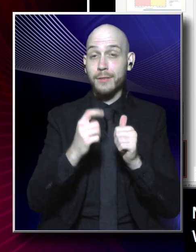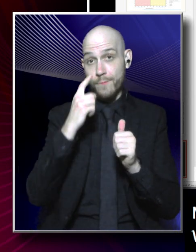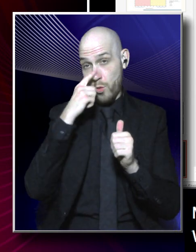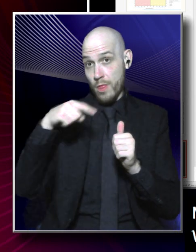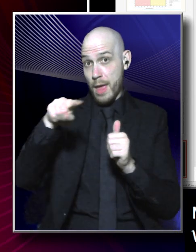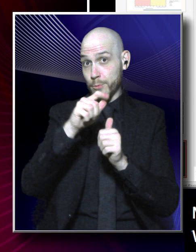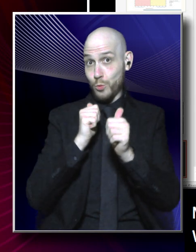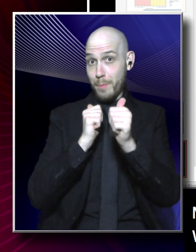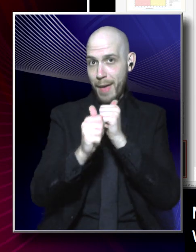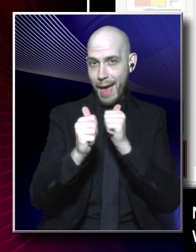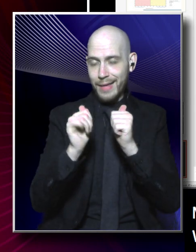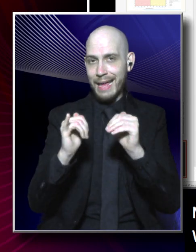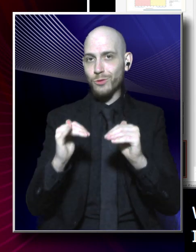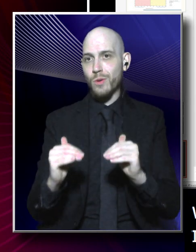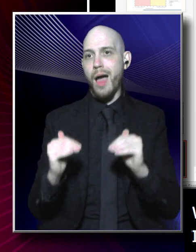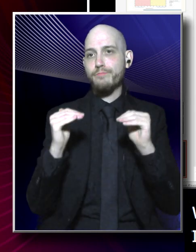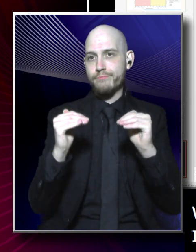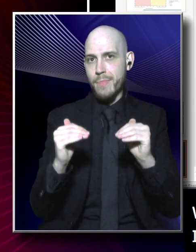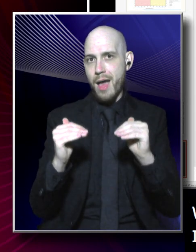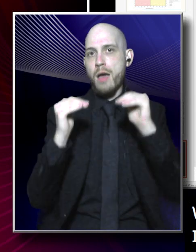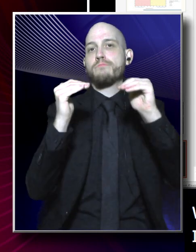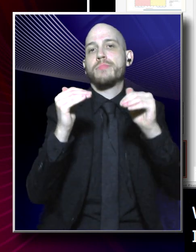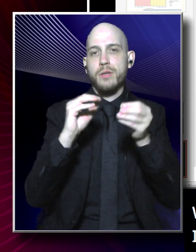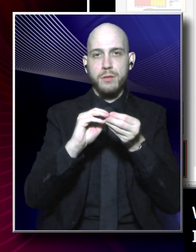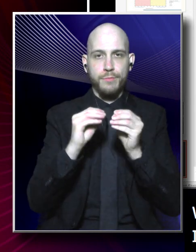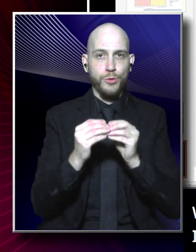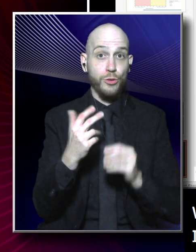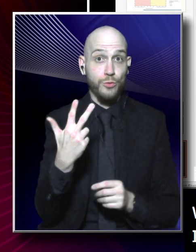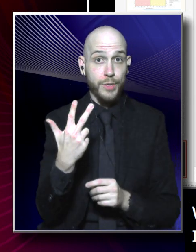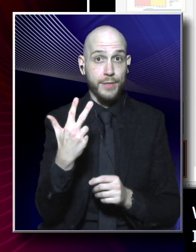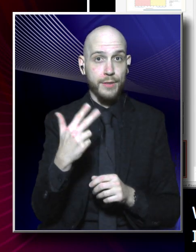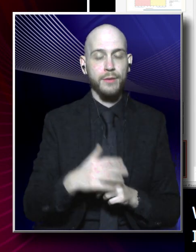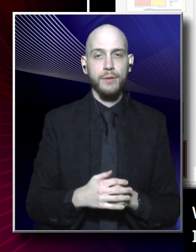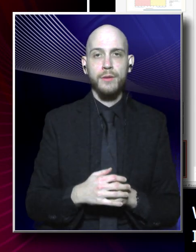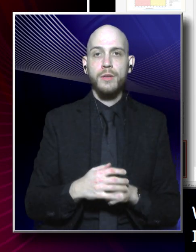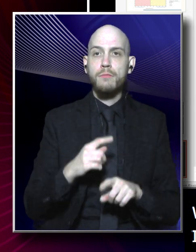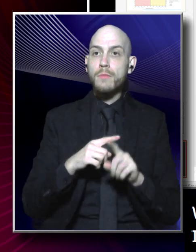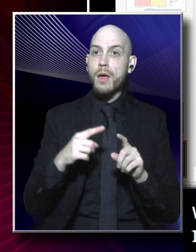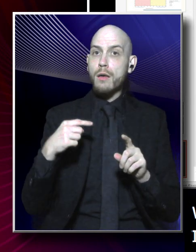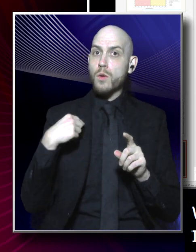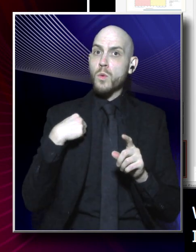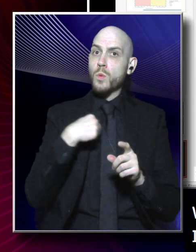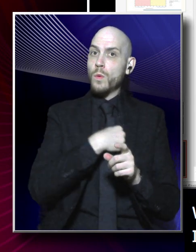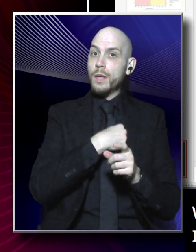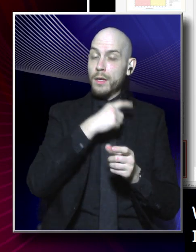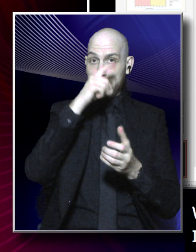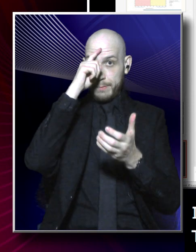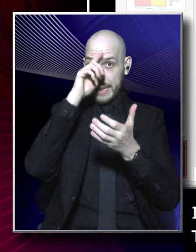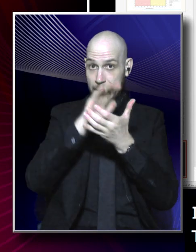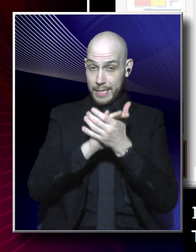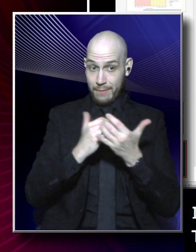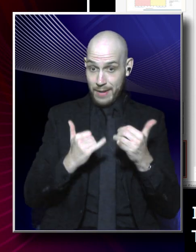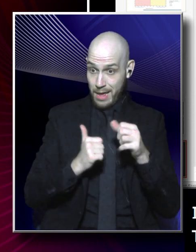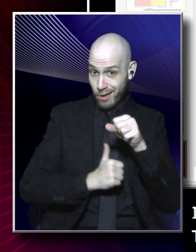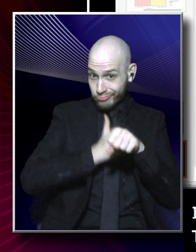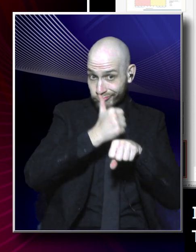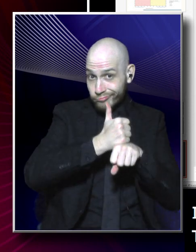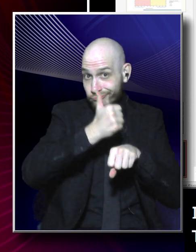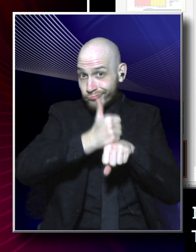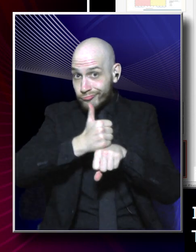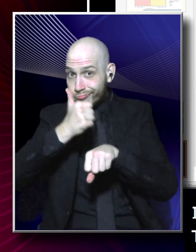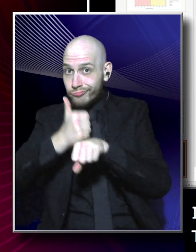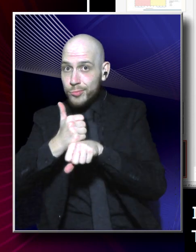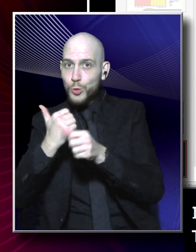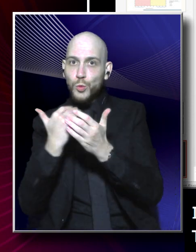them to pass. But we truly believe that the systems that we're all putting in place, that we're all